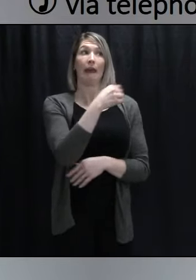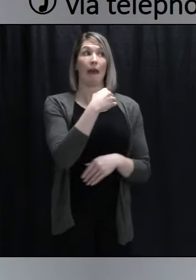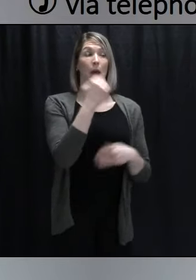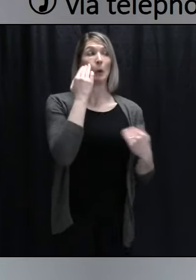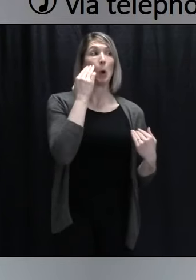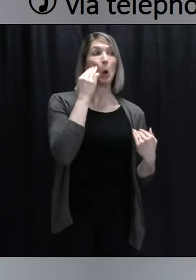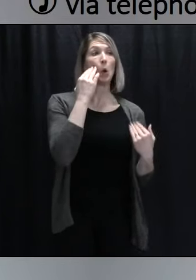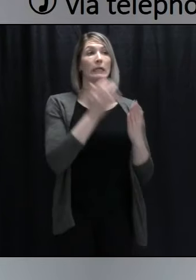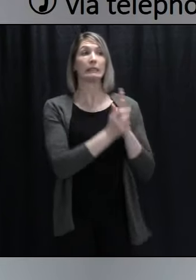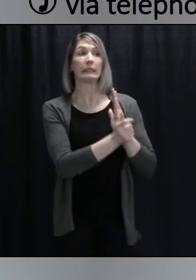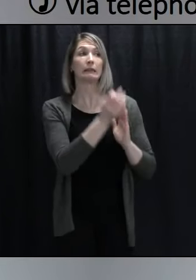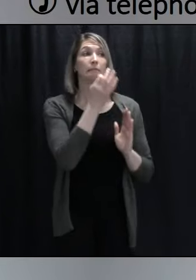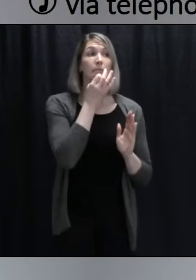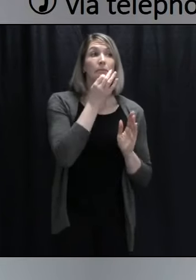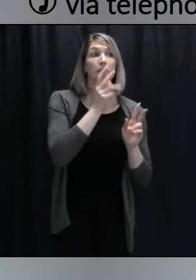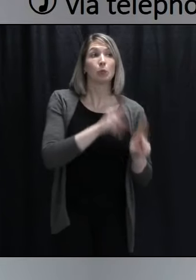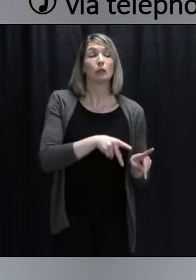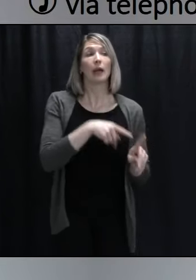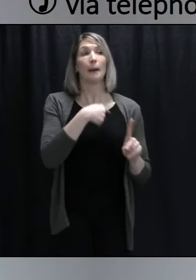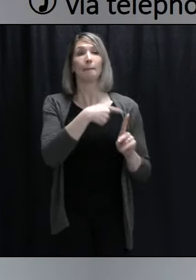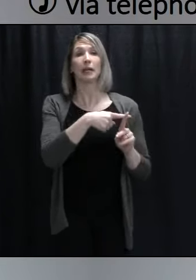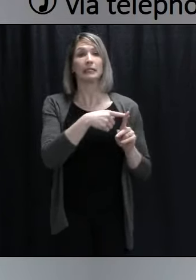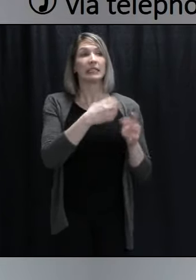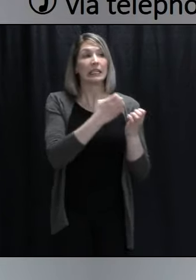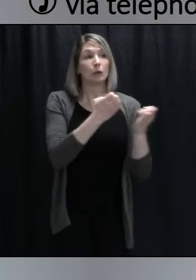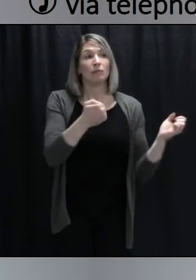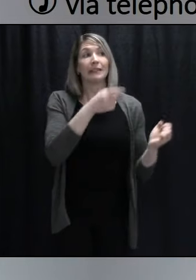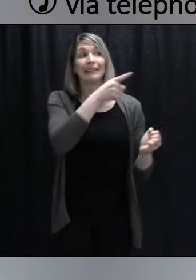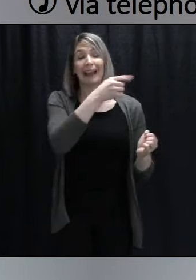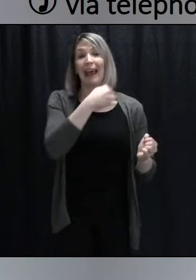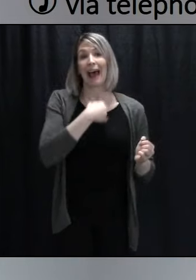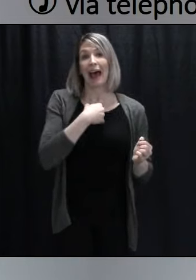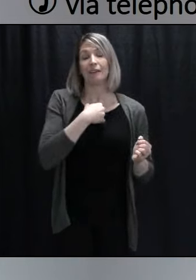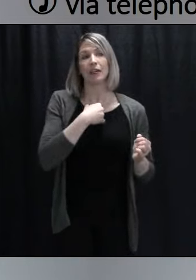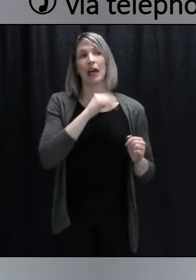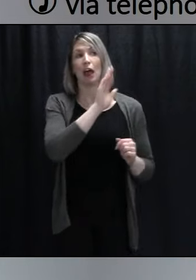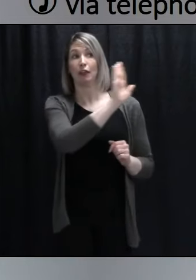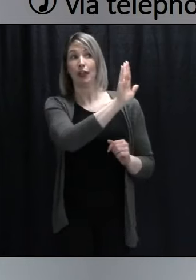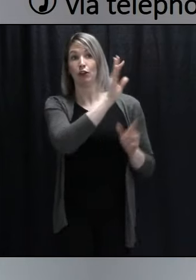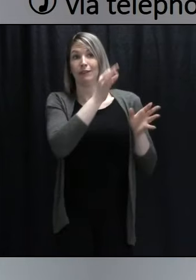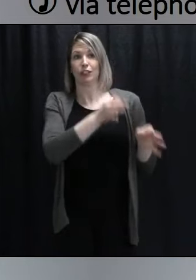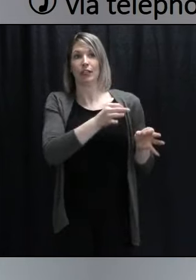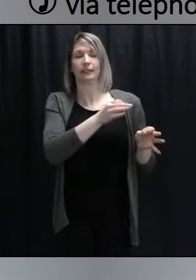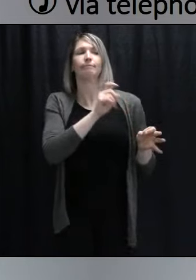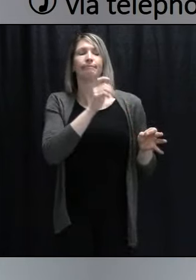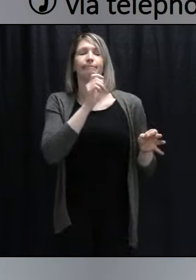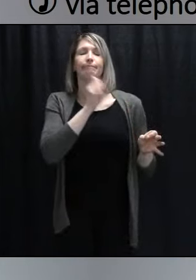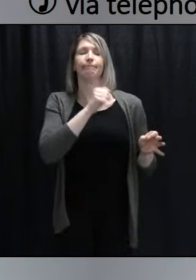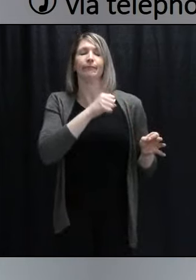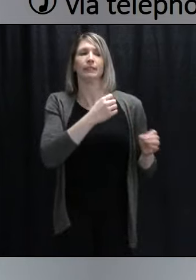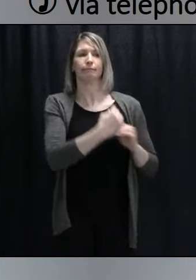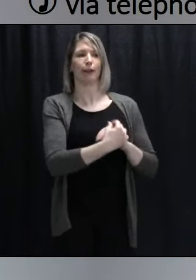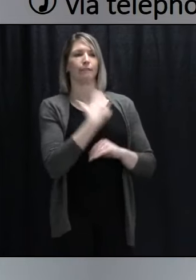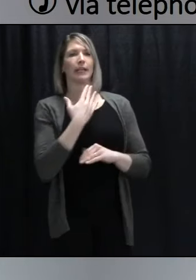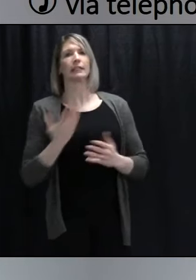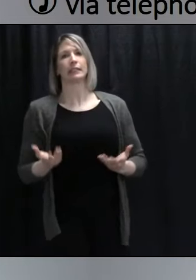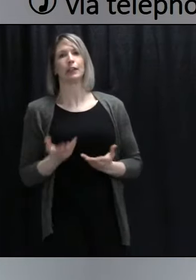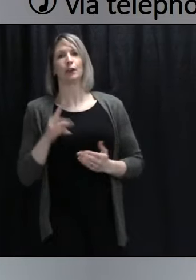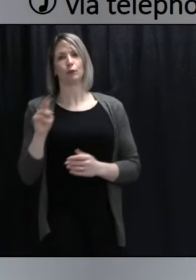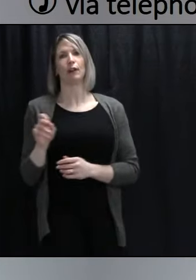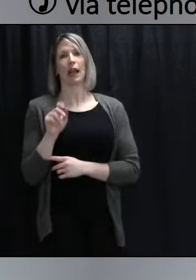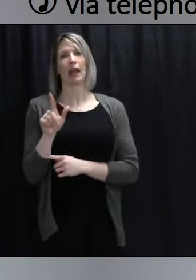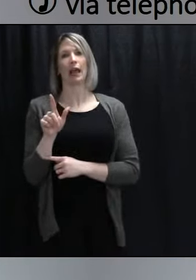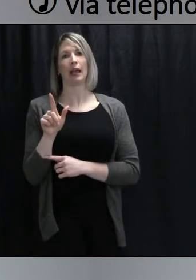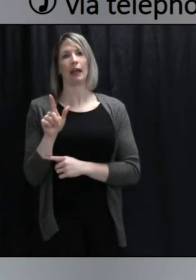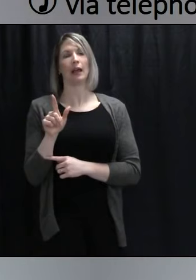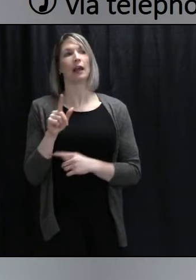will impact us. And I suspect that there may well be, particularly for paired donors rather than